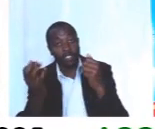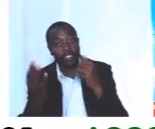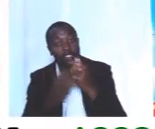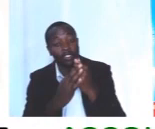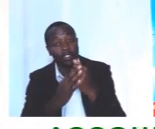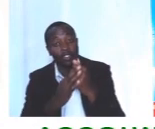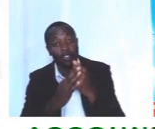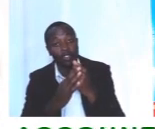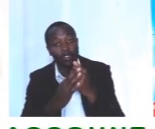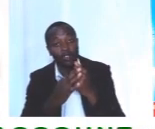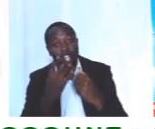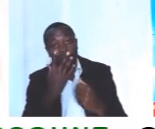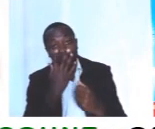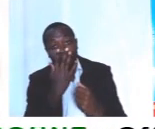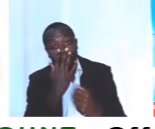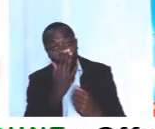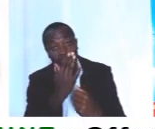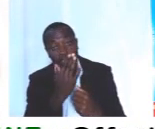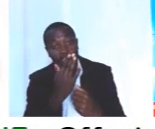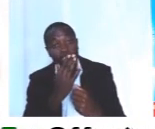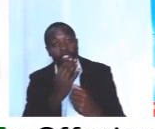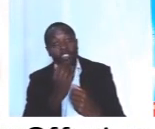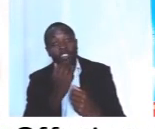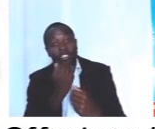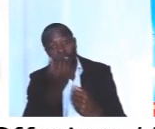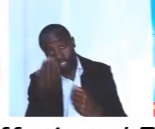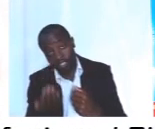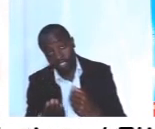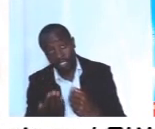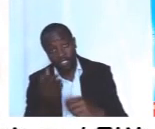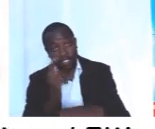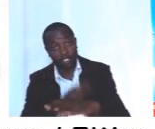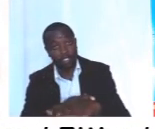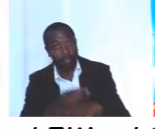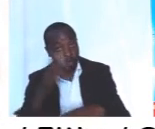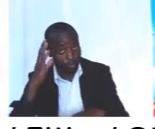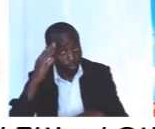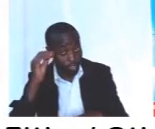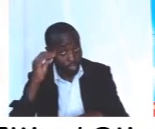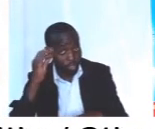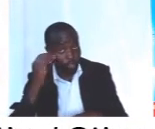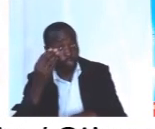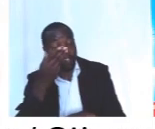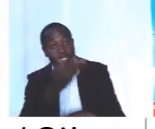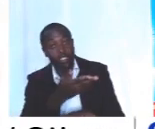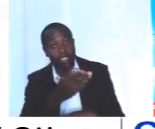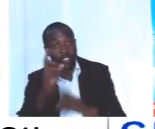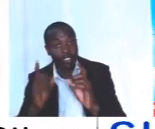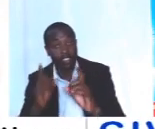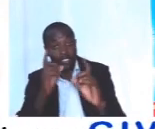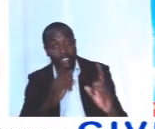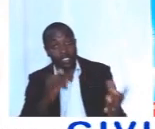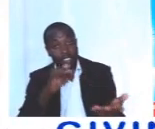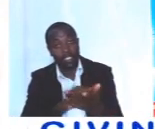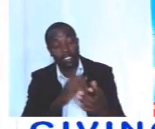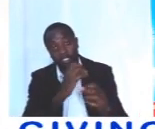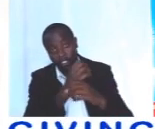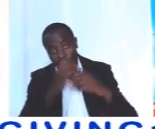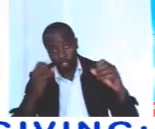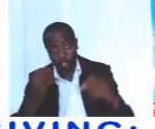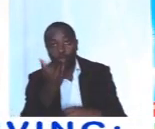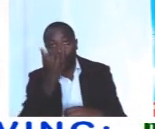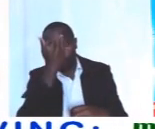sons. This, while Moses was in Midian, he never did for his son, and this is why